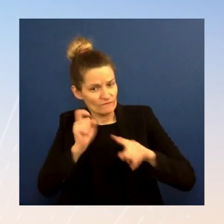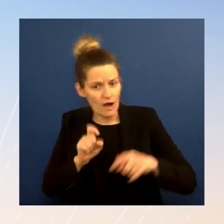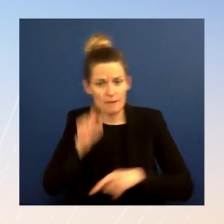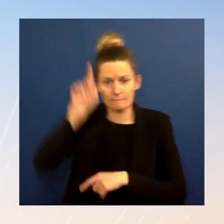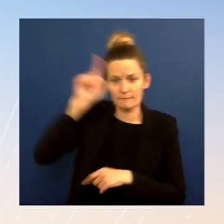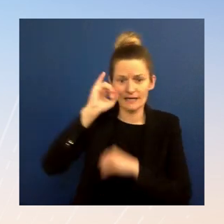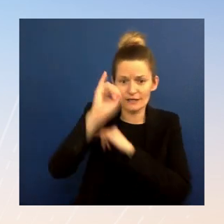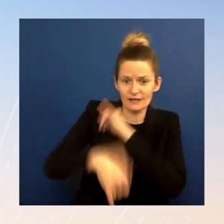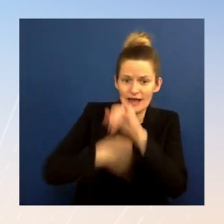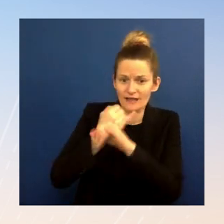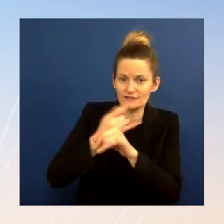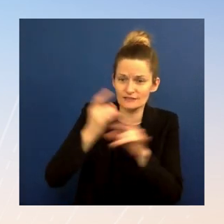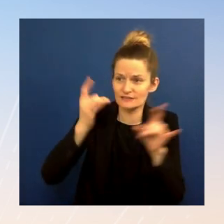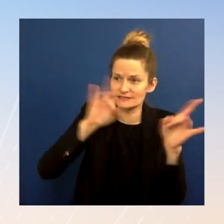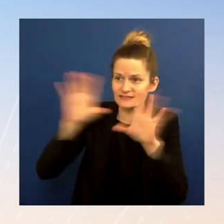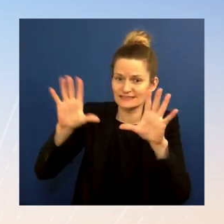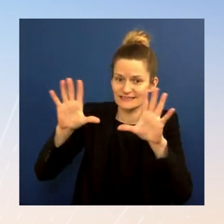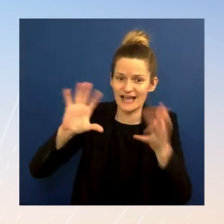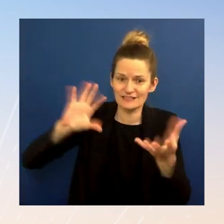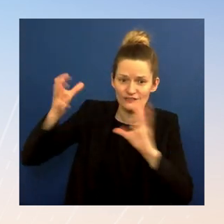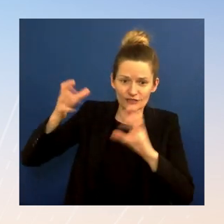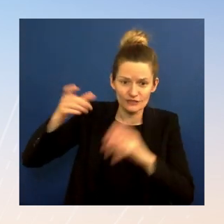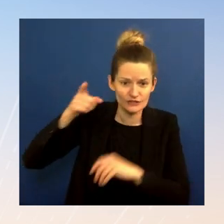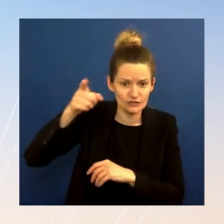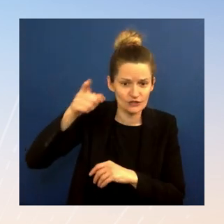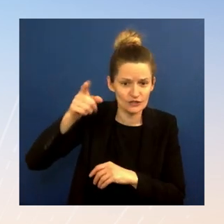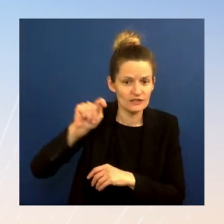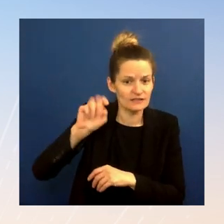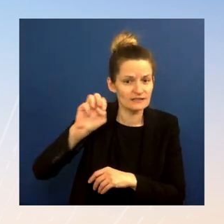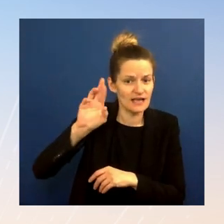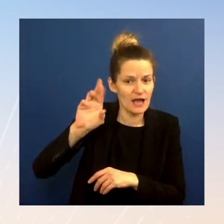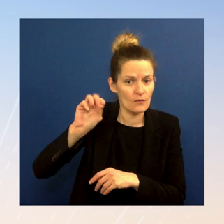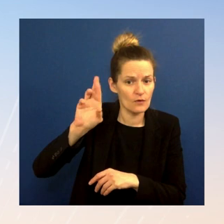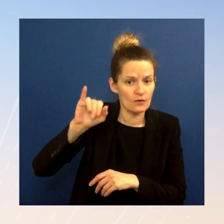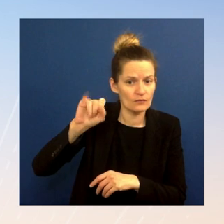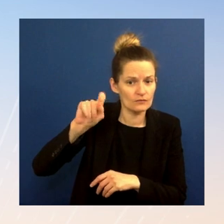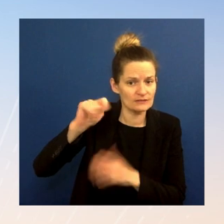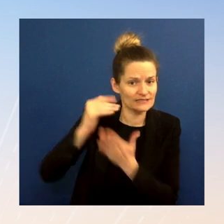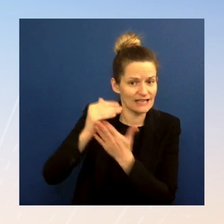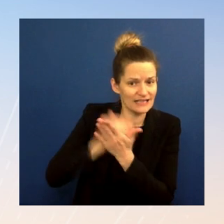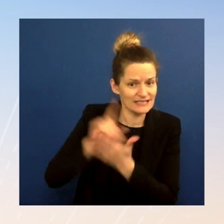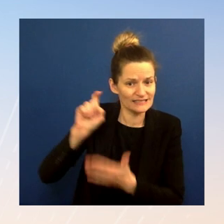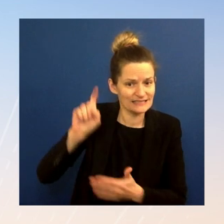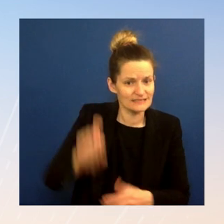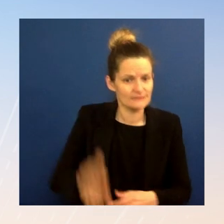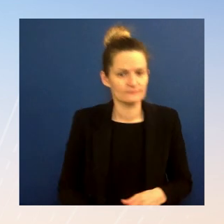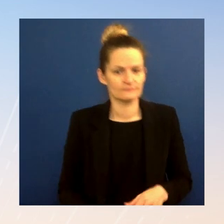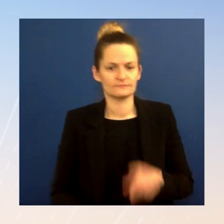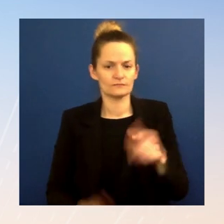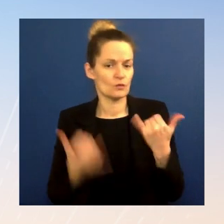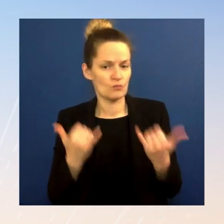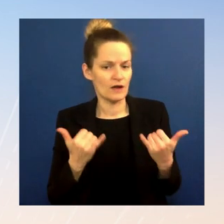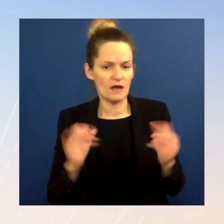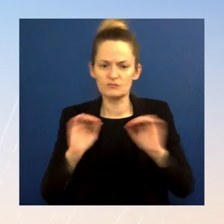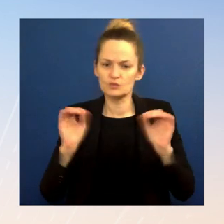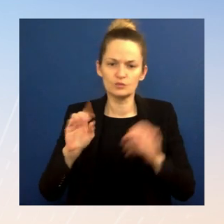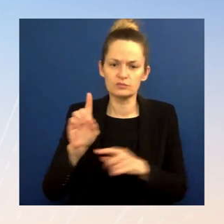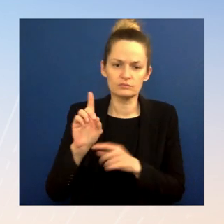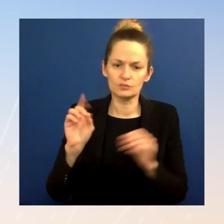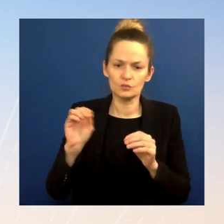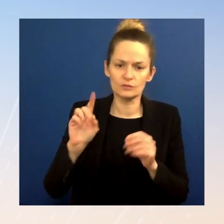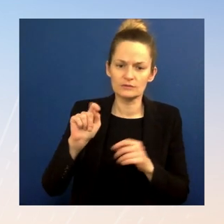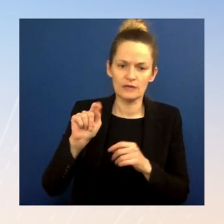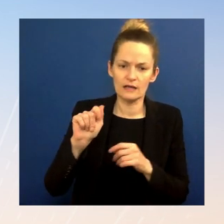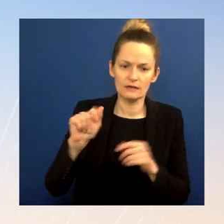this point. So if and when there's a deal, we'll have a discussion about what's in the deal. Outside of the deal, though, does it take